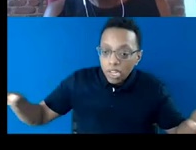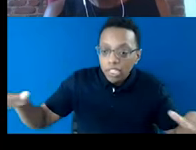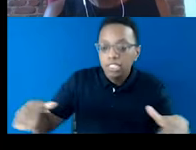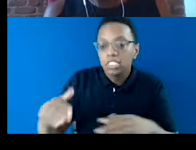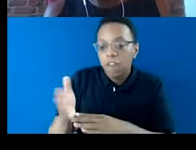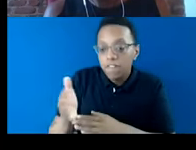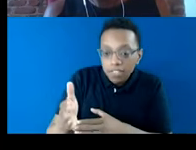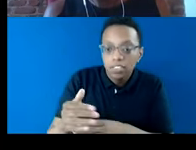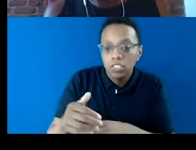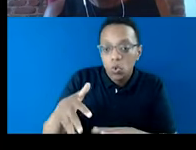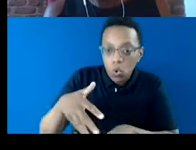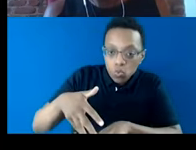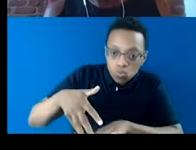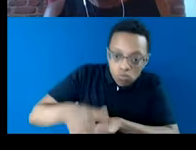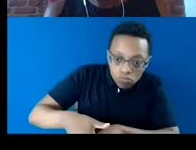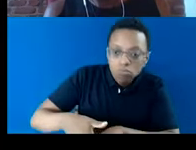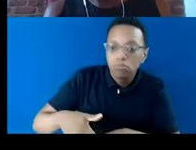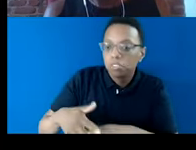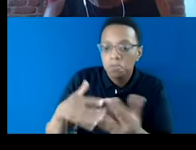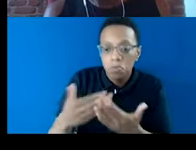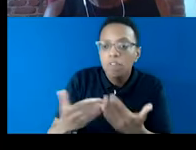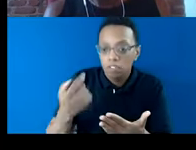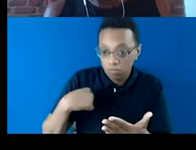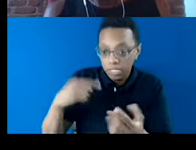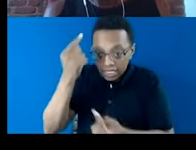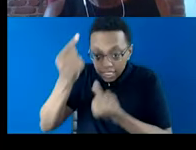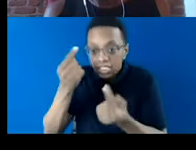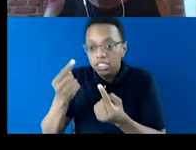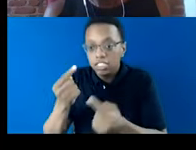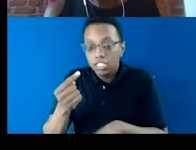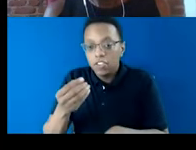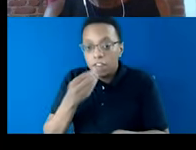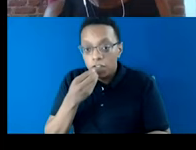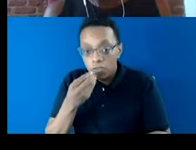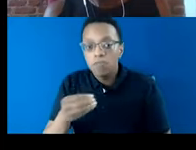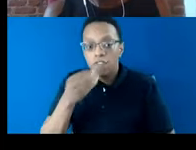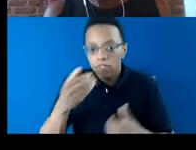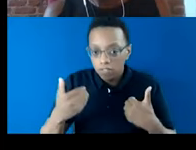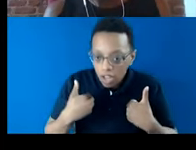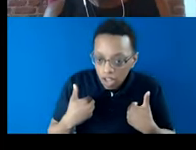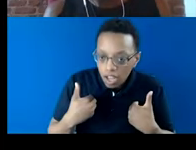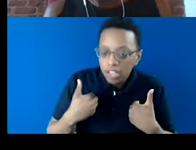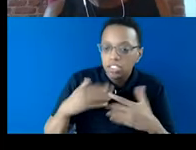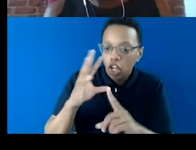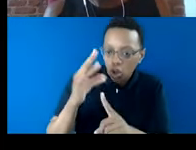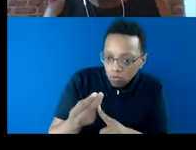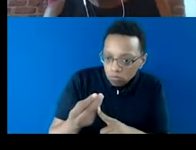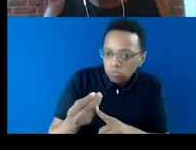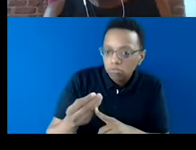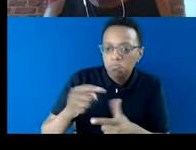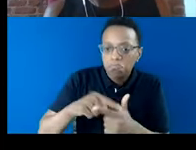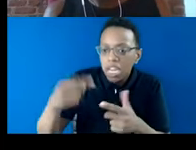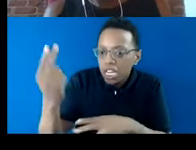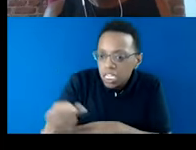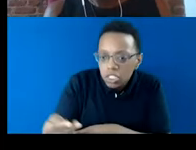roots. And indeed, that is how we consider food. Food has a culture. It has history, it has